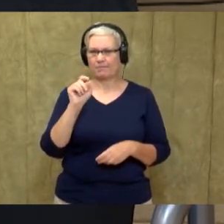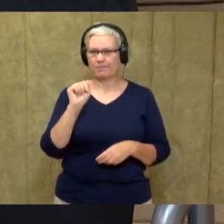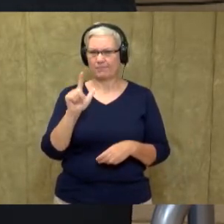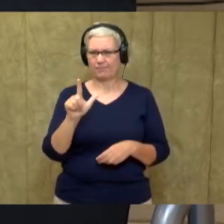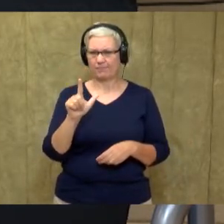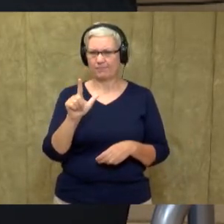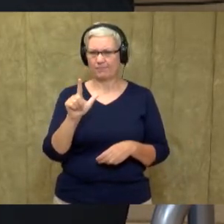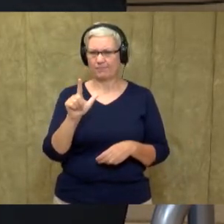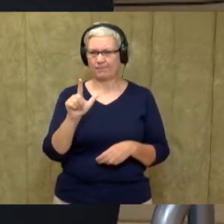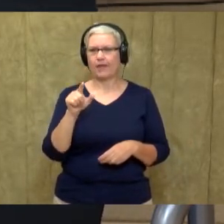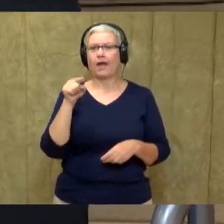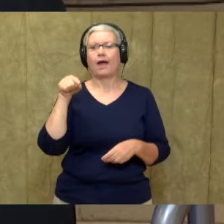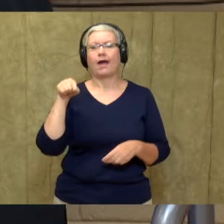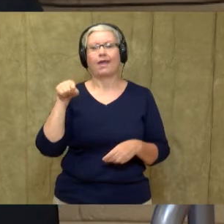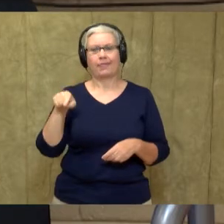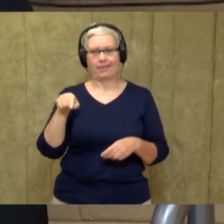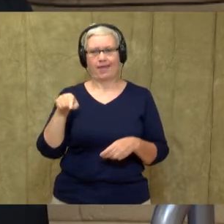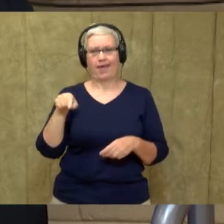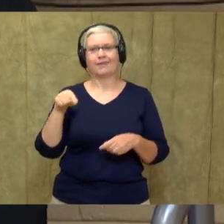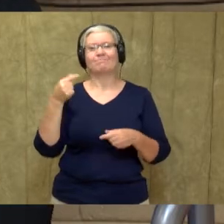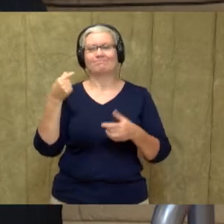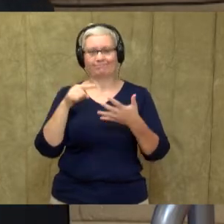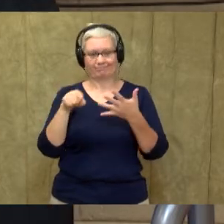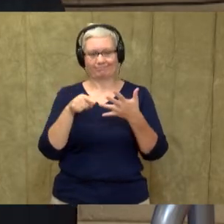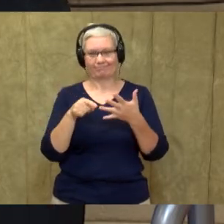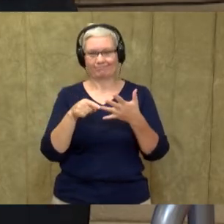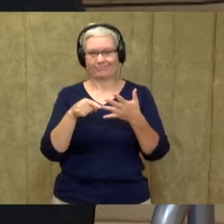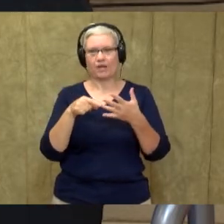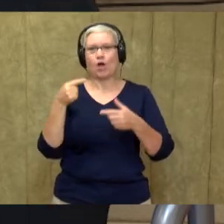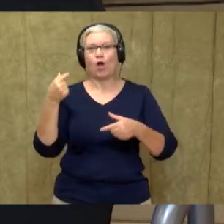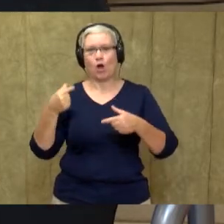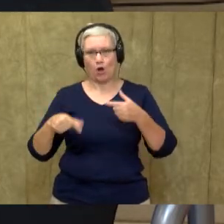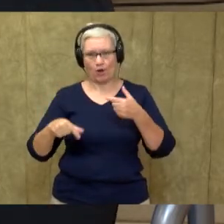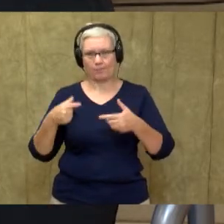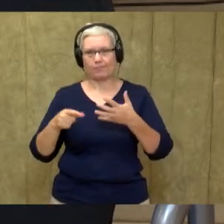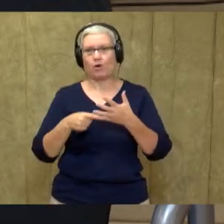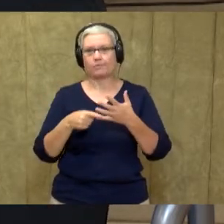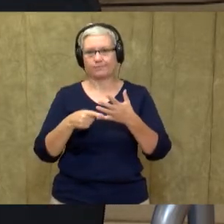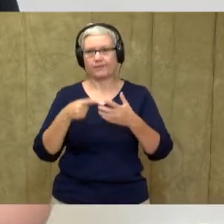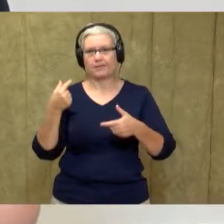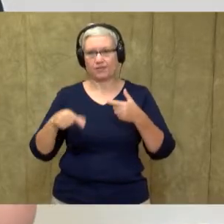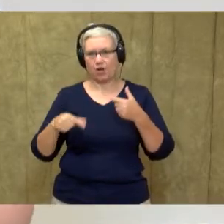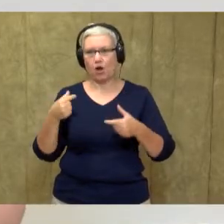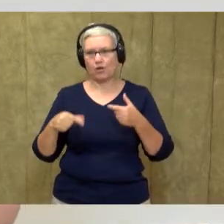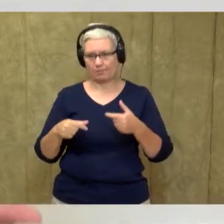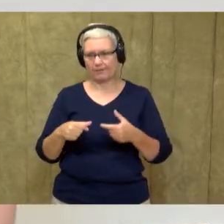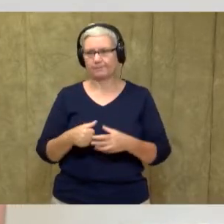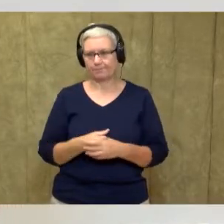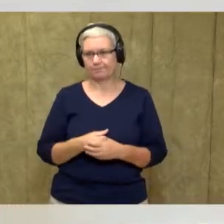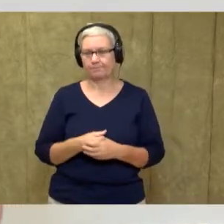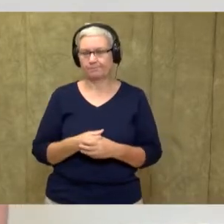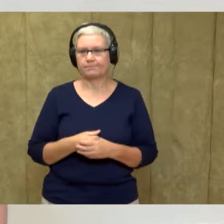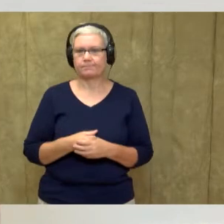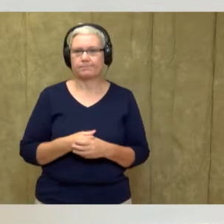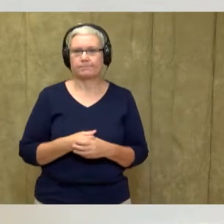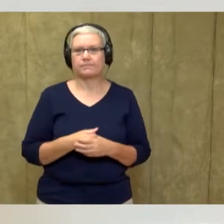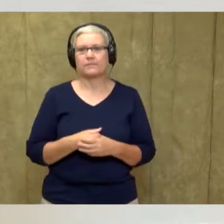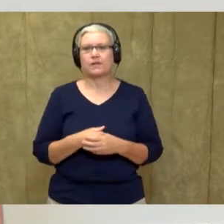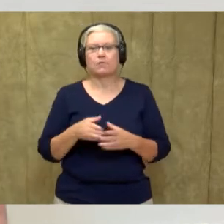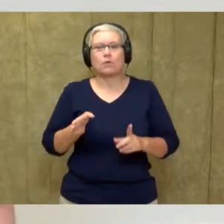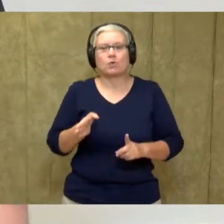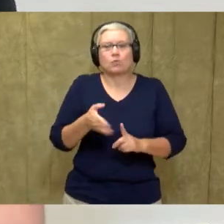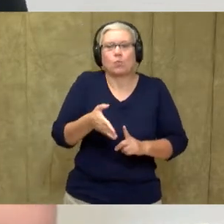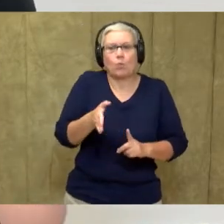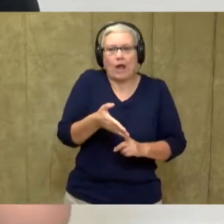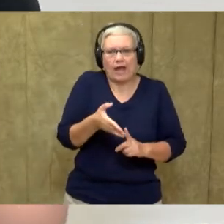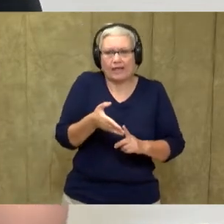what makes an argument, okay? When we're in middle school, we do a lot of persuasion pieces, or maybe even in